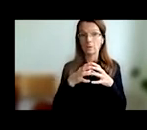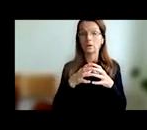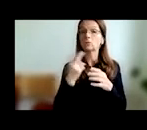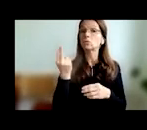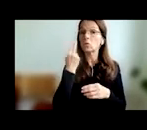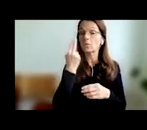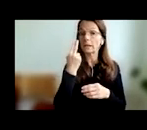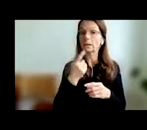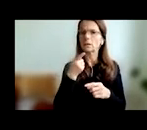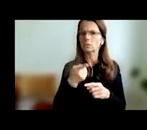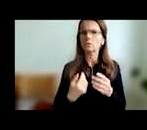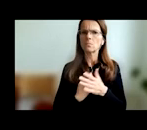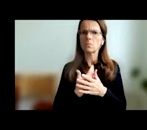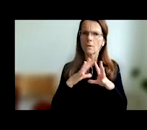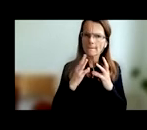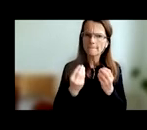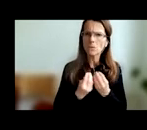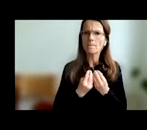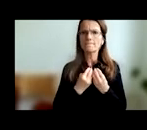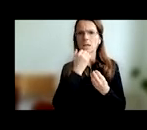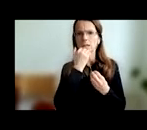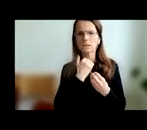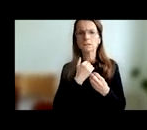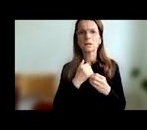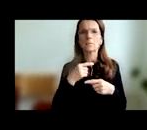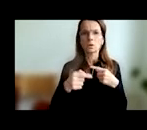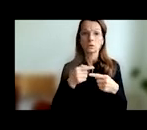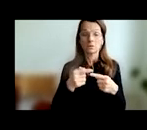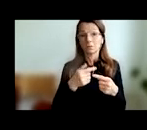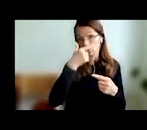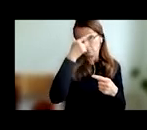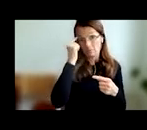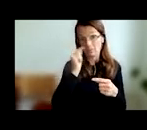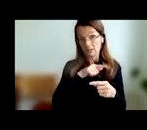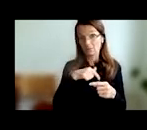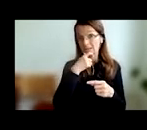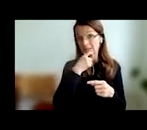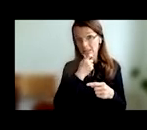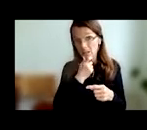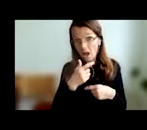labor force as a result of the aging population.